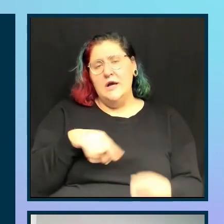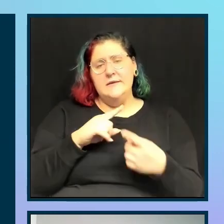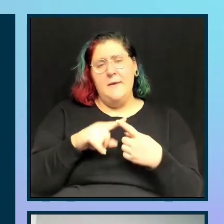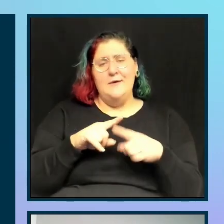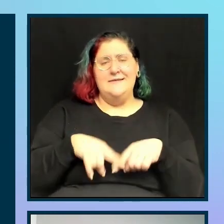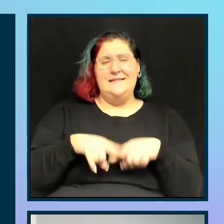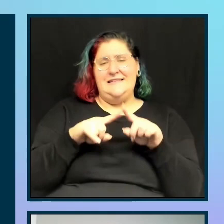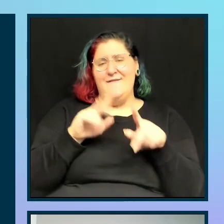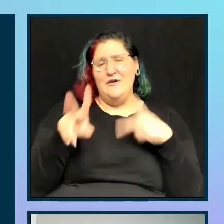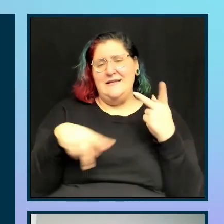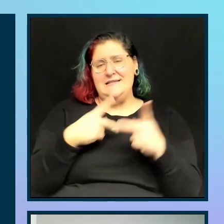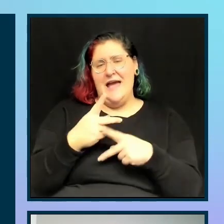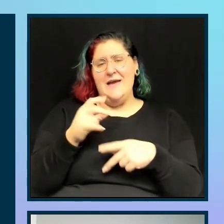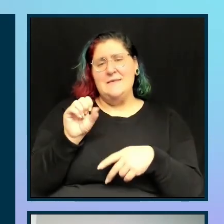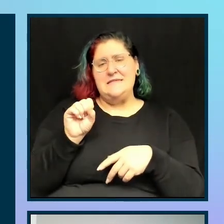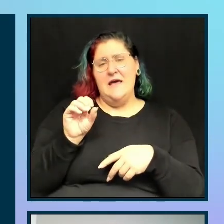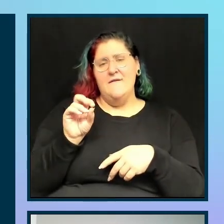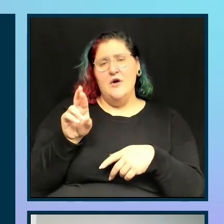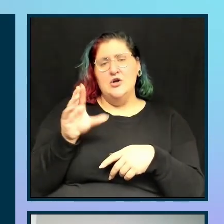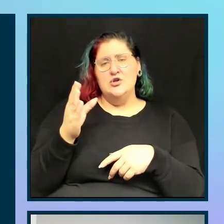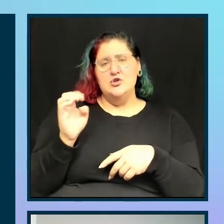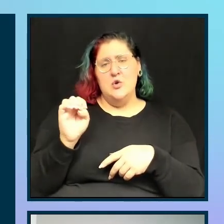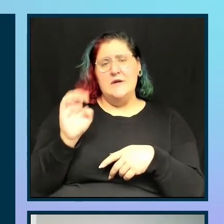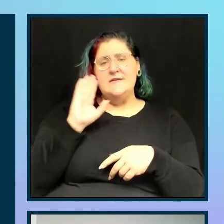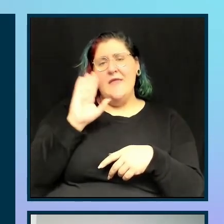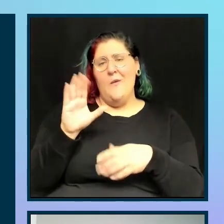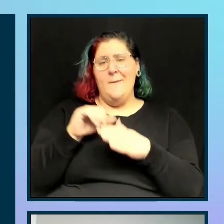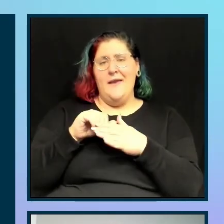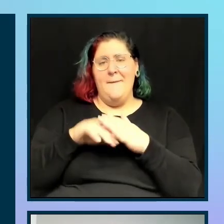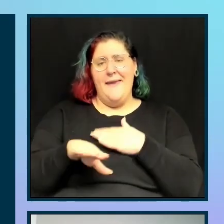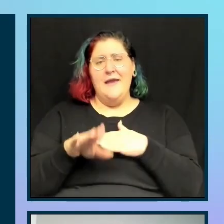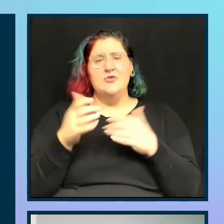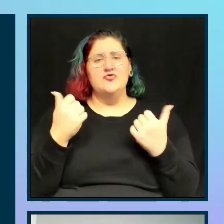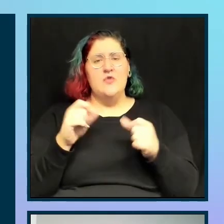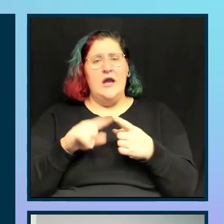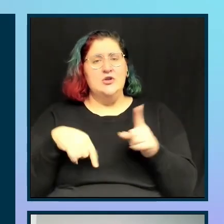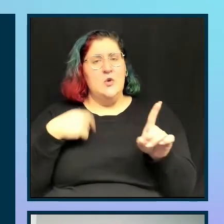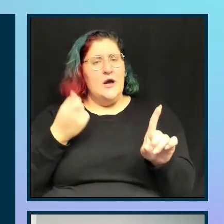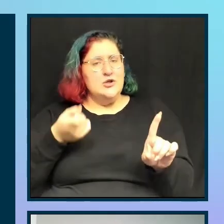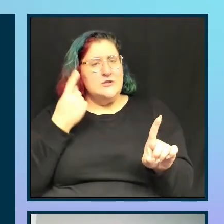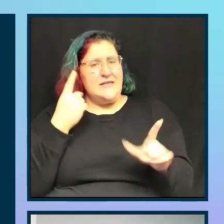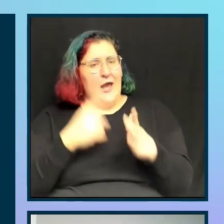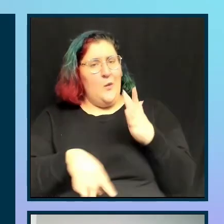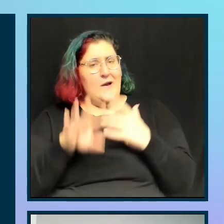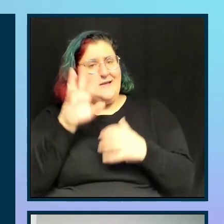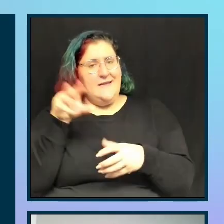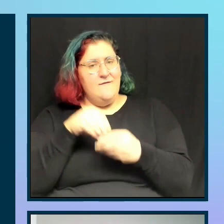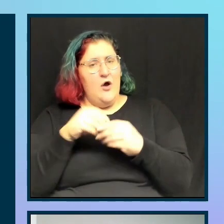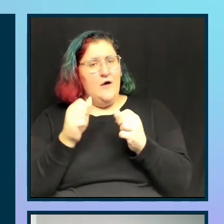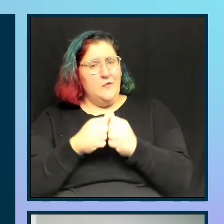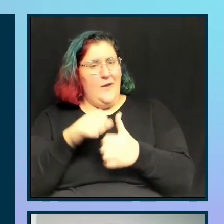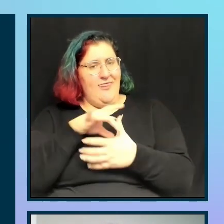in and understanding what is involved in those contents and how you can drive it to get to a structured form.